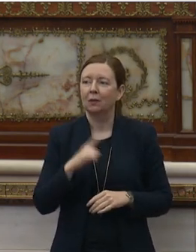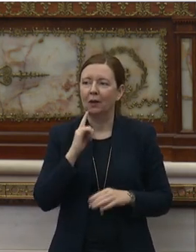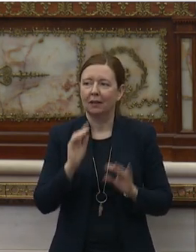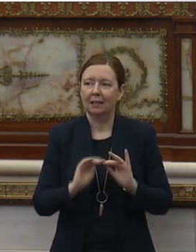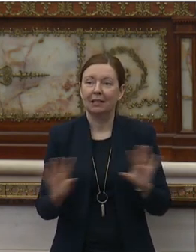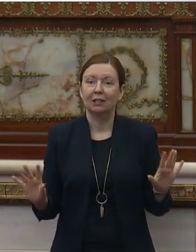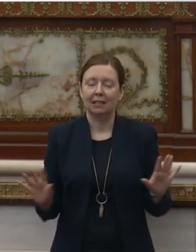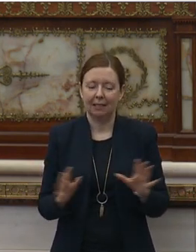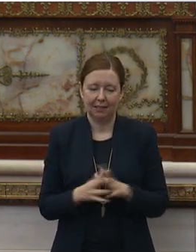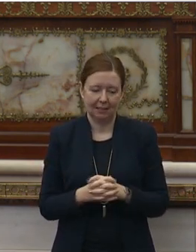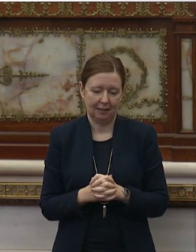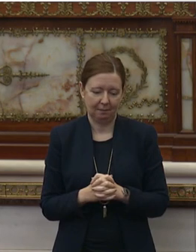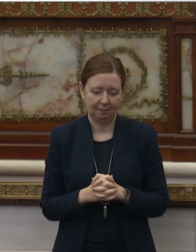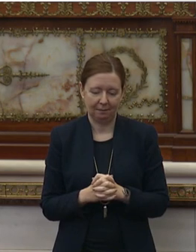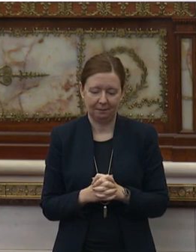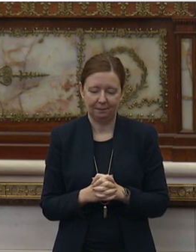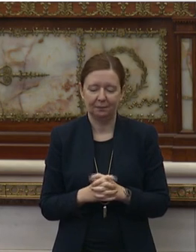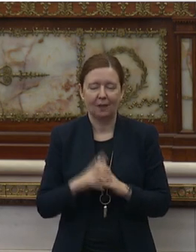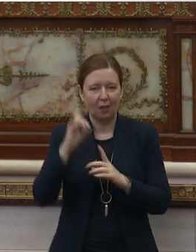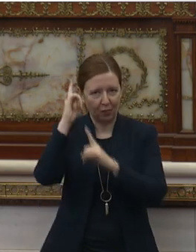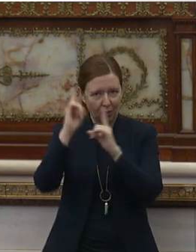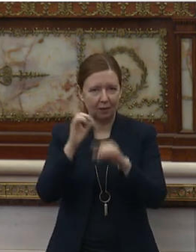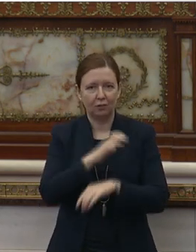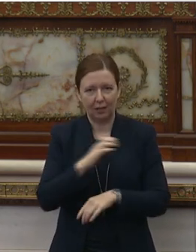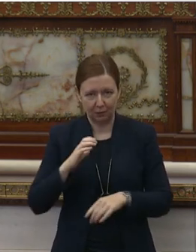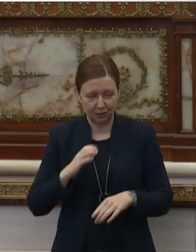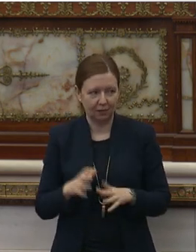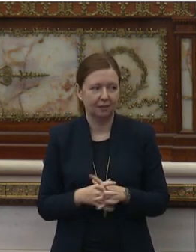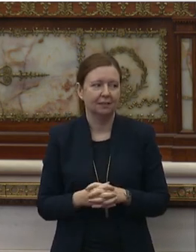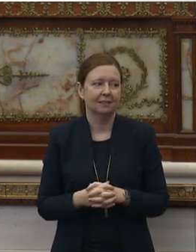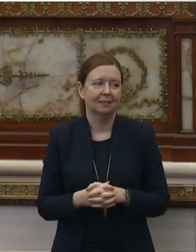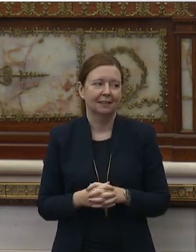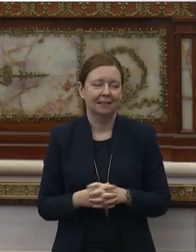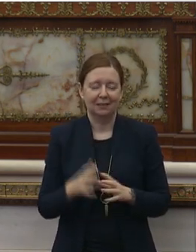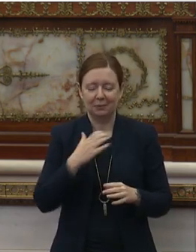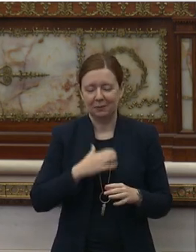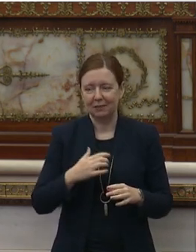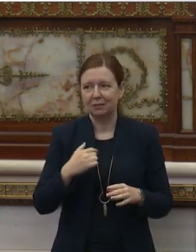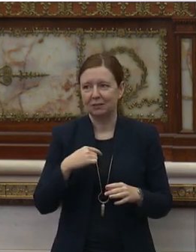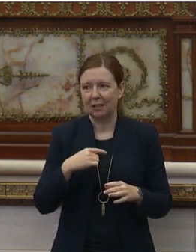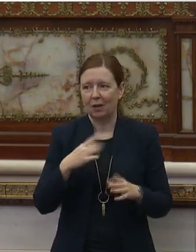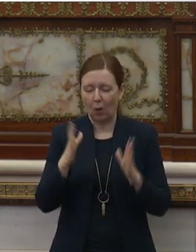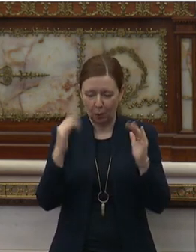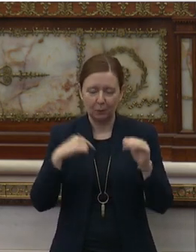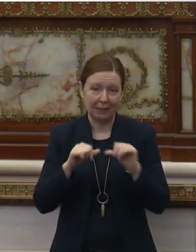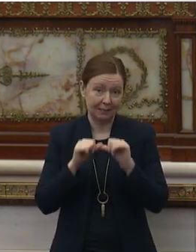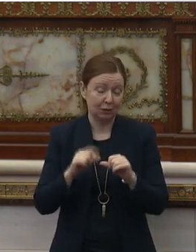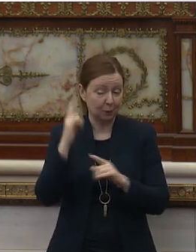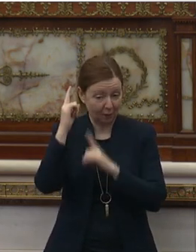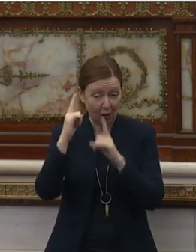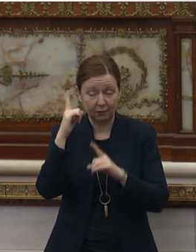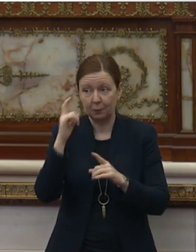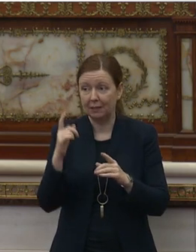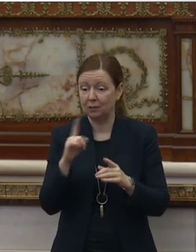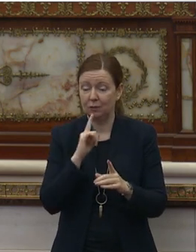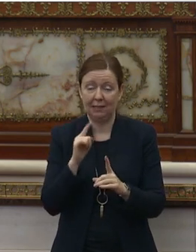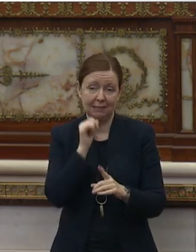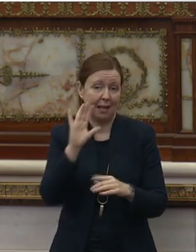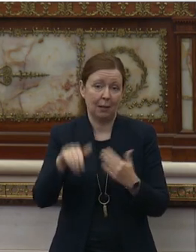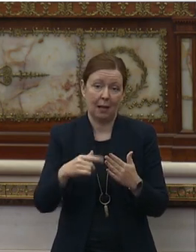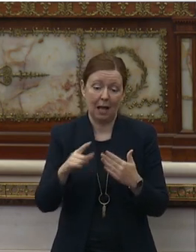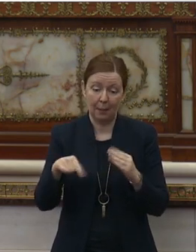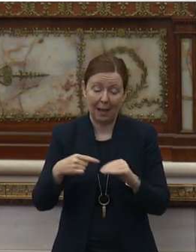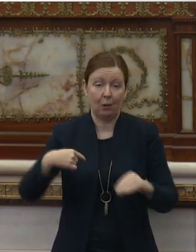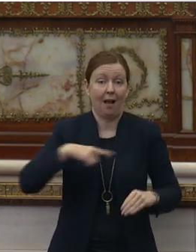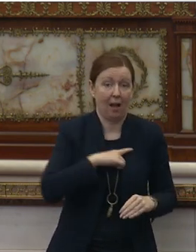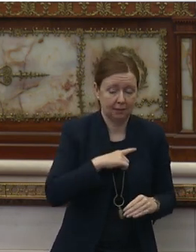clearly a very thoughtful council. Wish we continue to be thoughtful, because at the end of the day, it's not about us. It's about